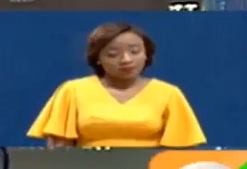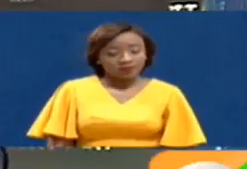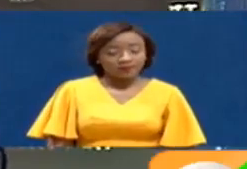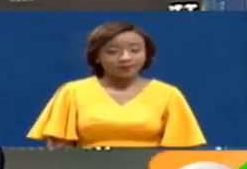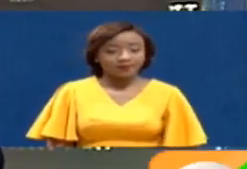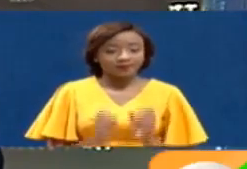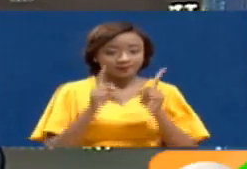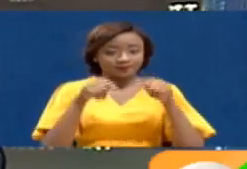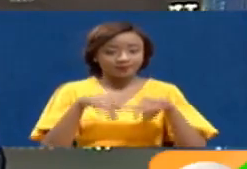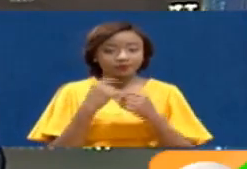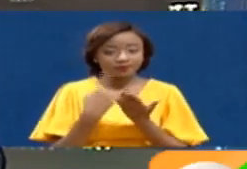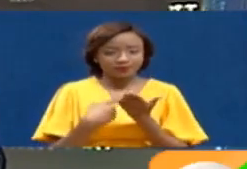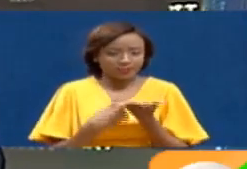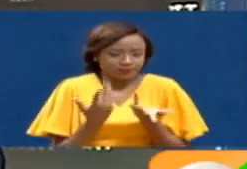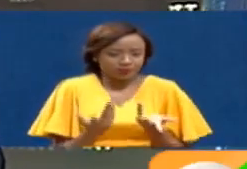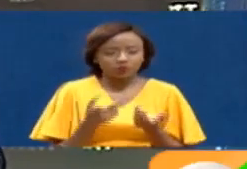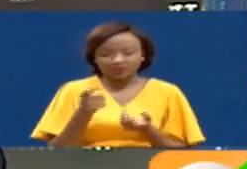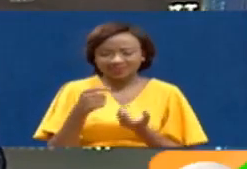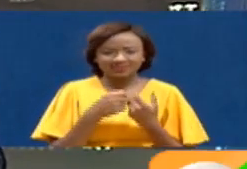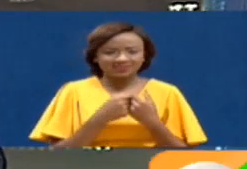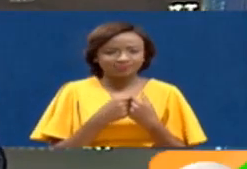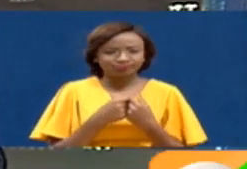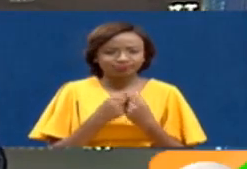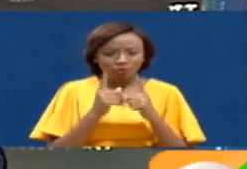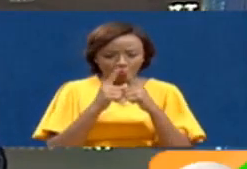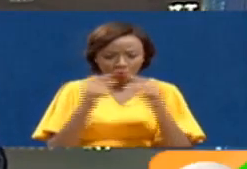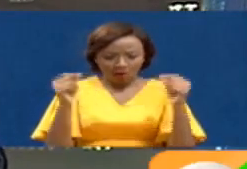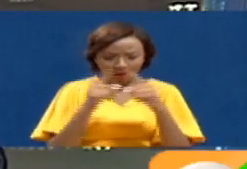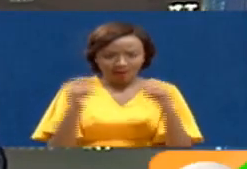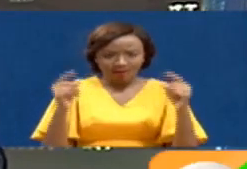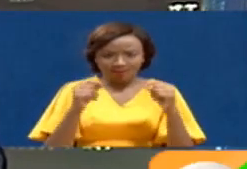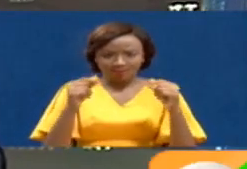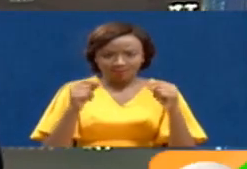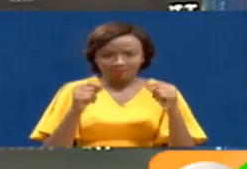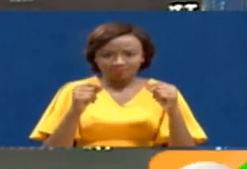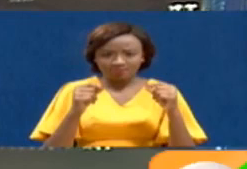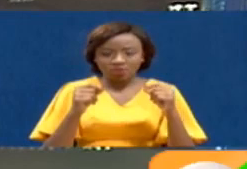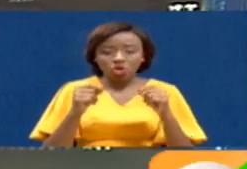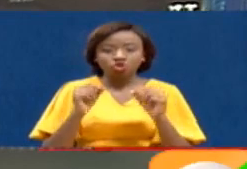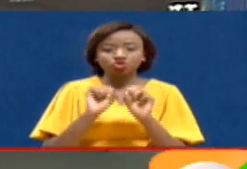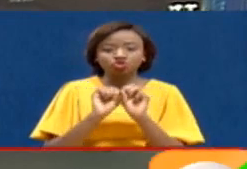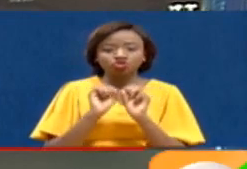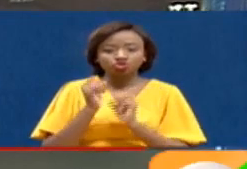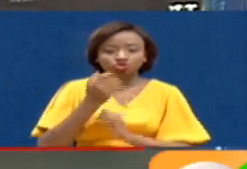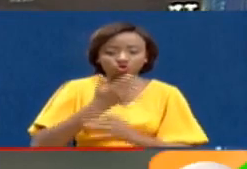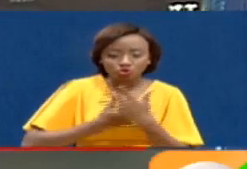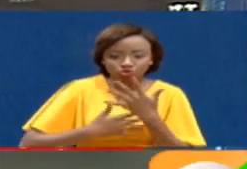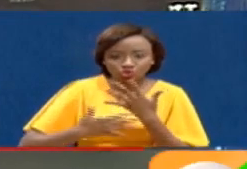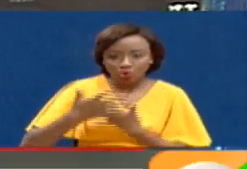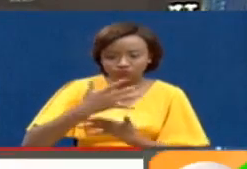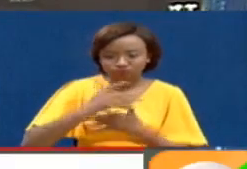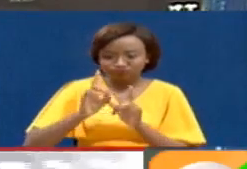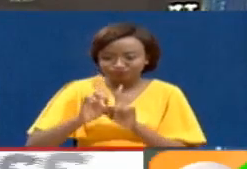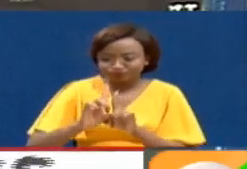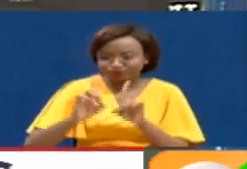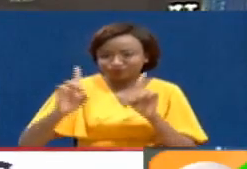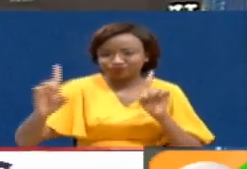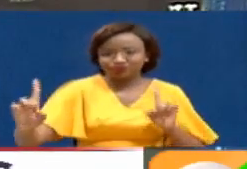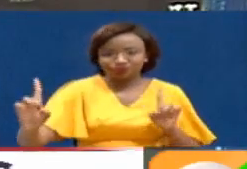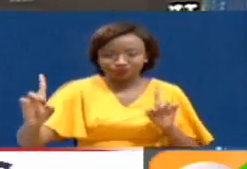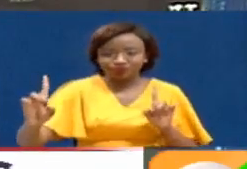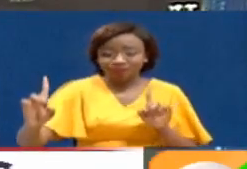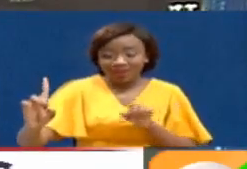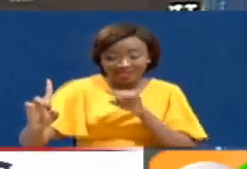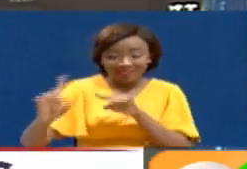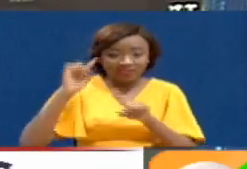Let's now talk about a term that must be one of the most widely used terms in 2020, social distancing. It's a public health practice that aims to